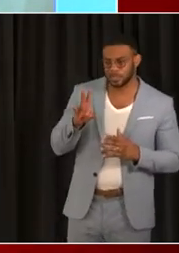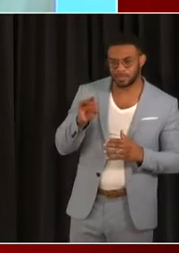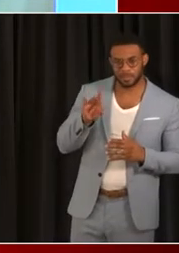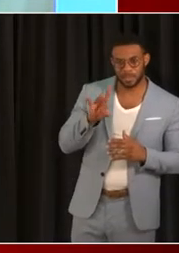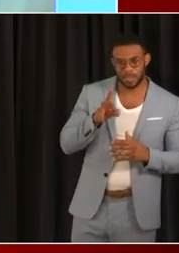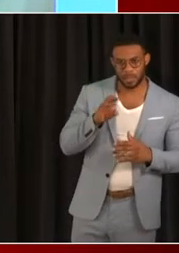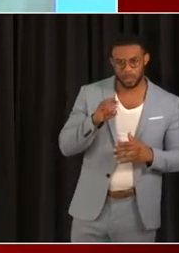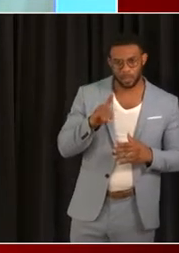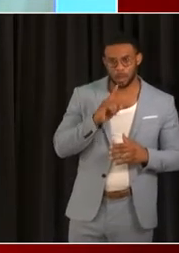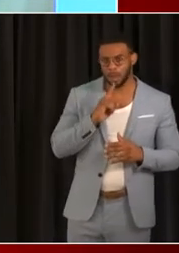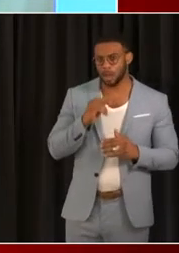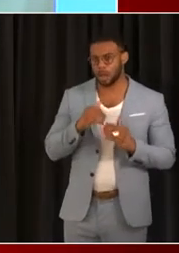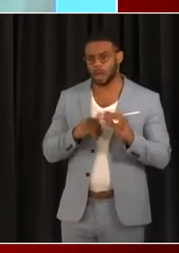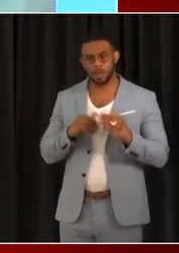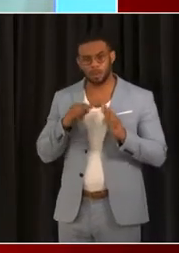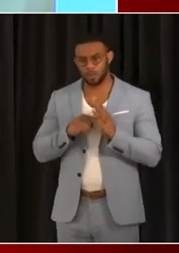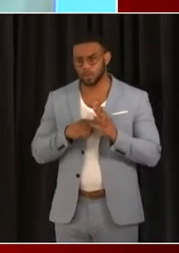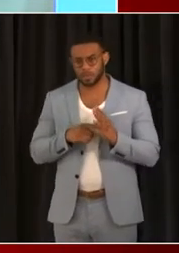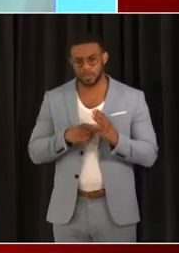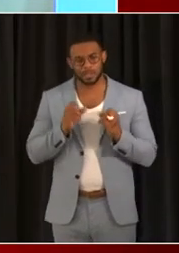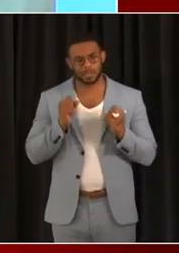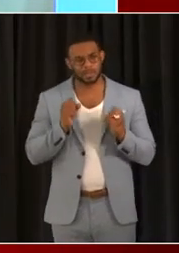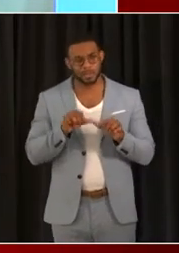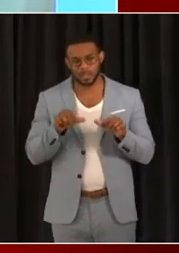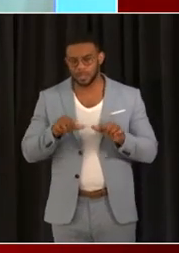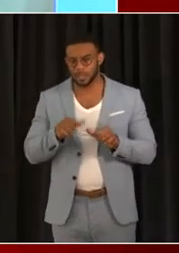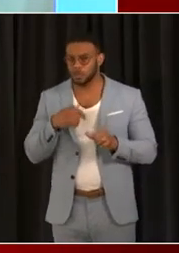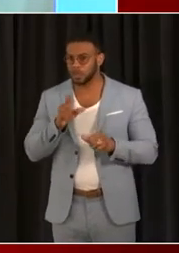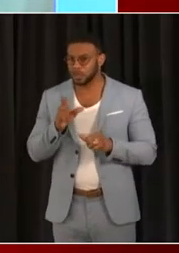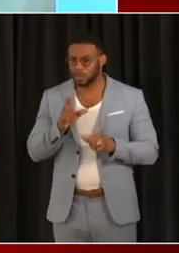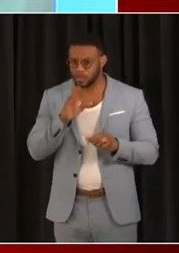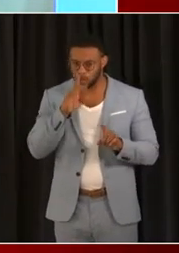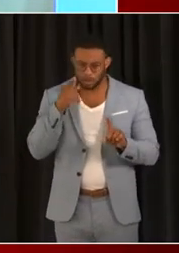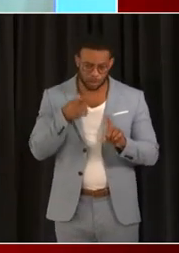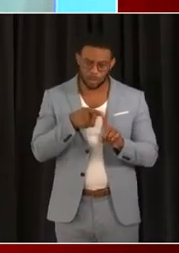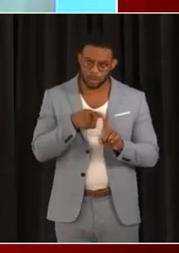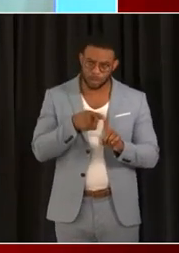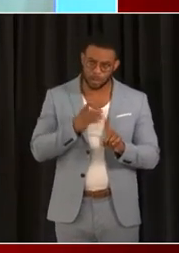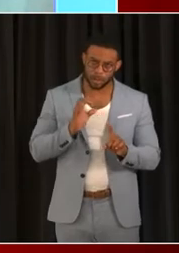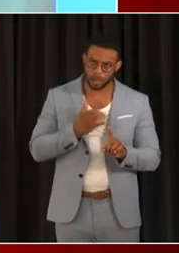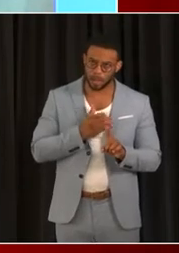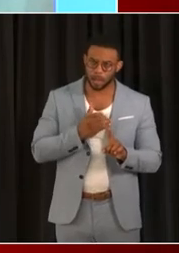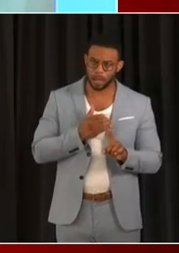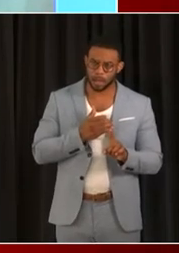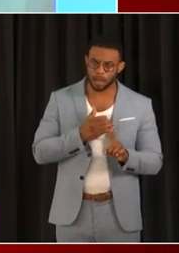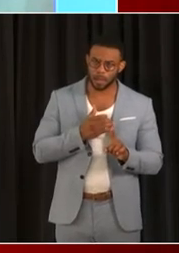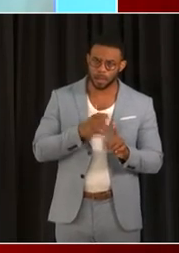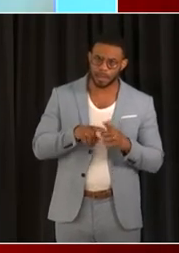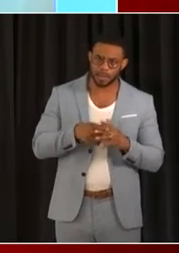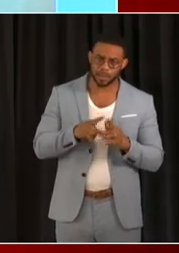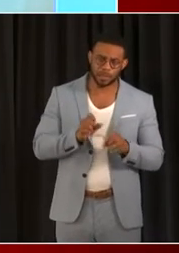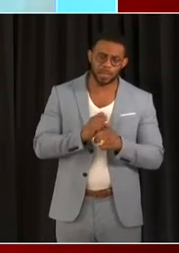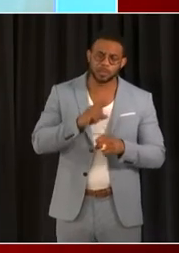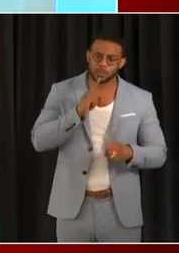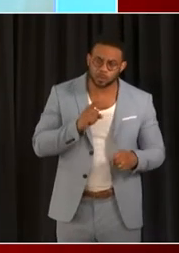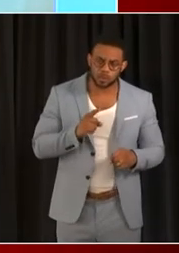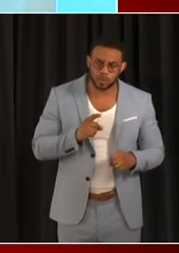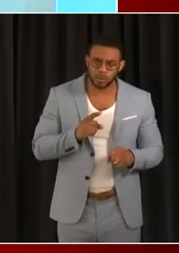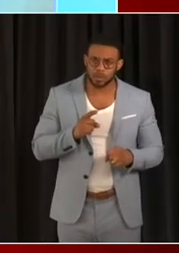and 8th Ward are underrepresented in so many areas. So we need to target our initiatives to